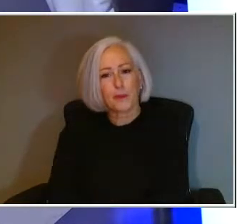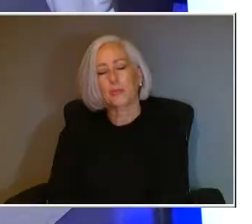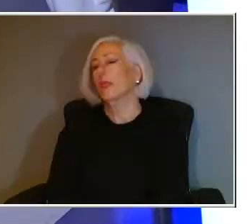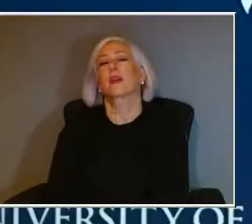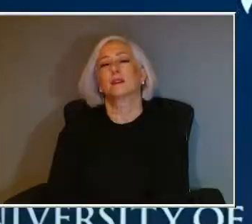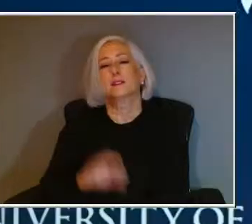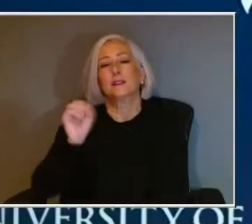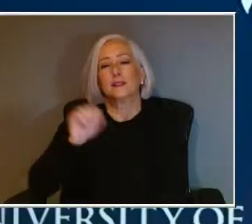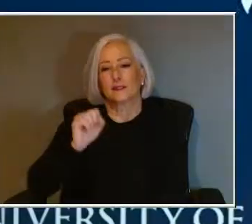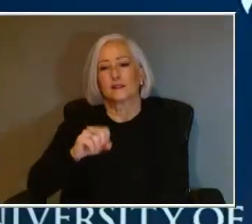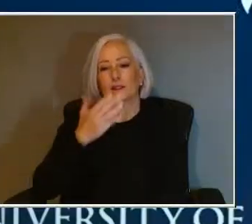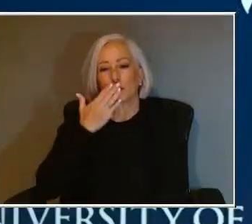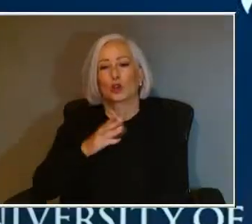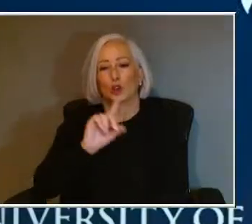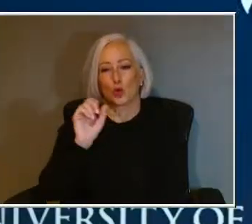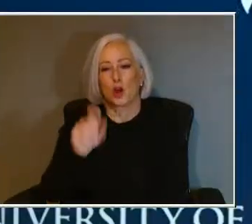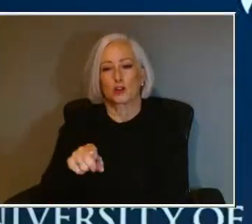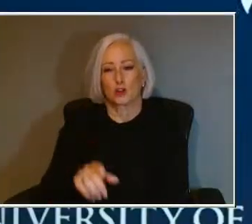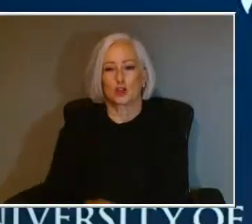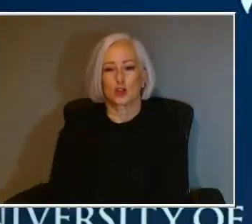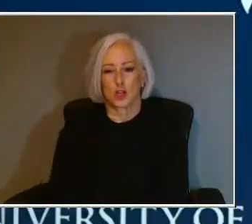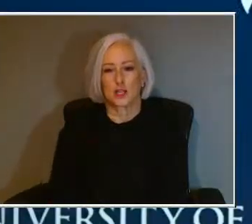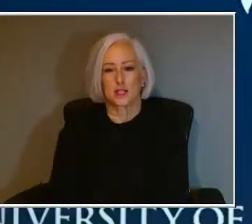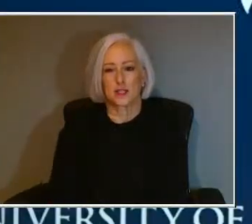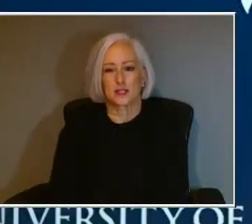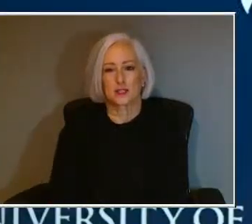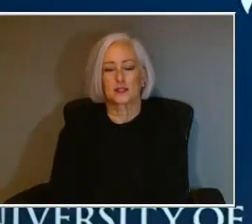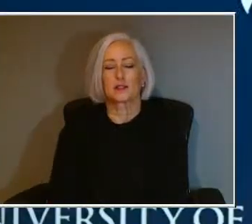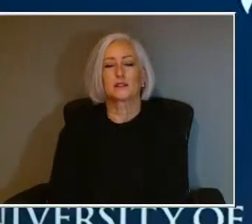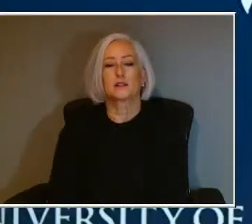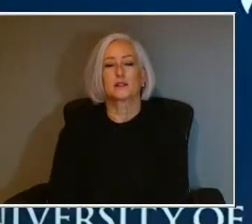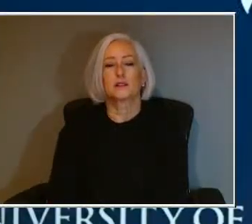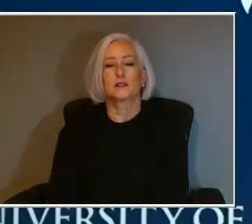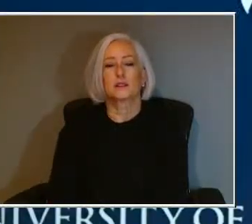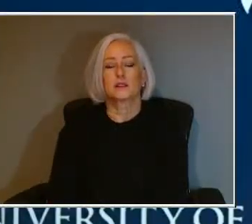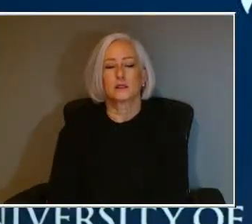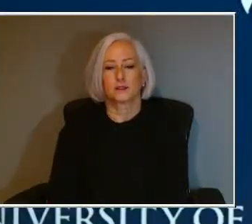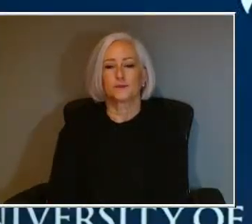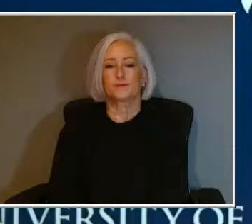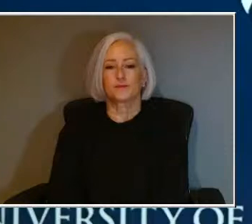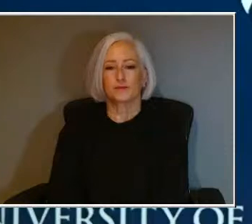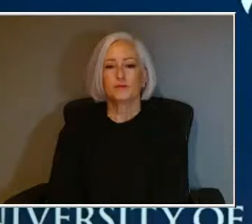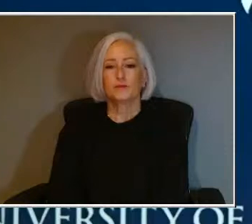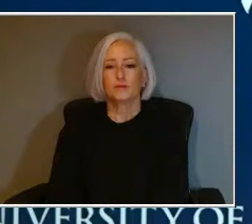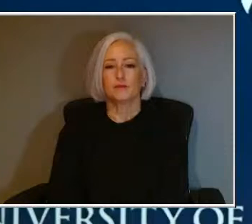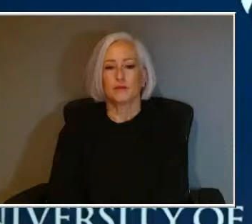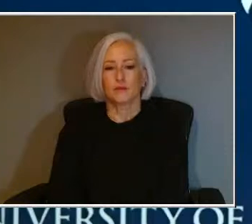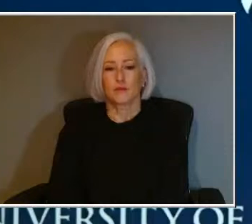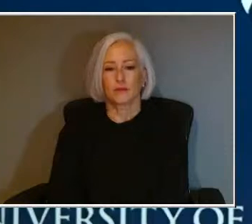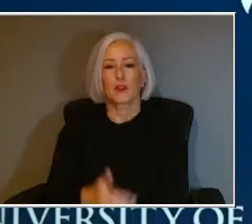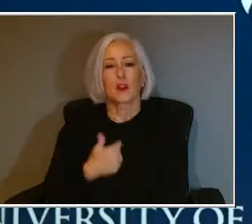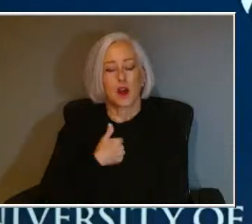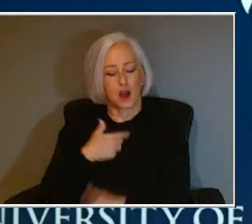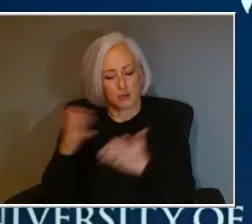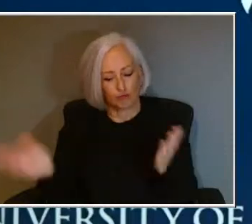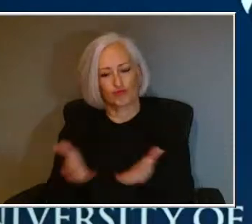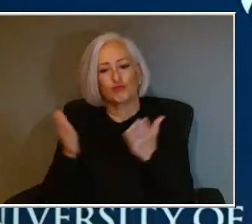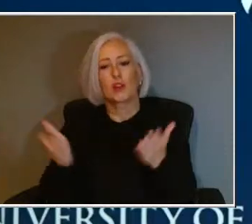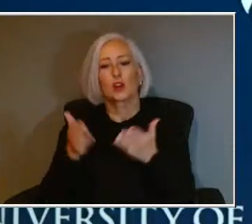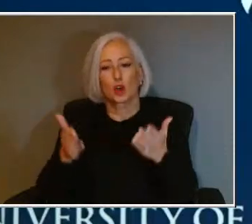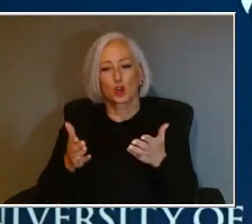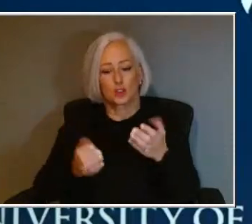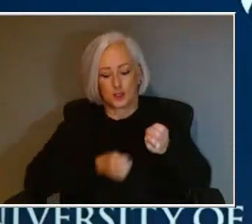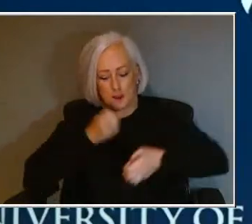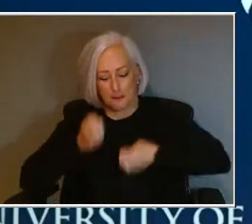very good question. And I am a strong promoter for emotional health